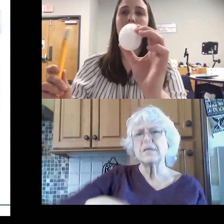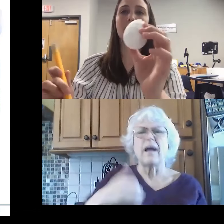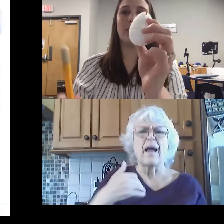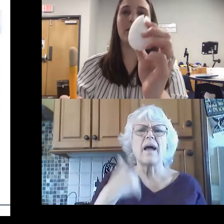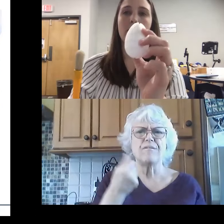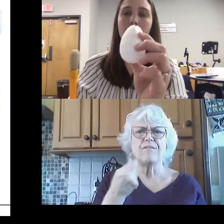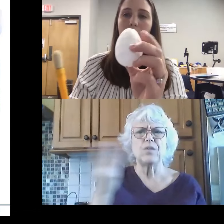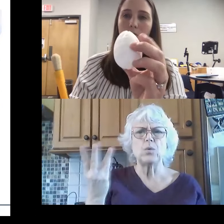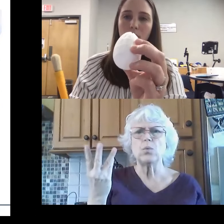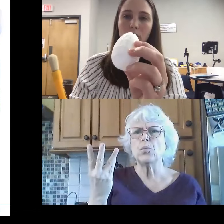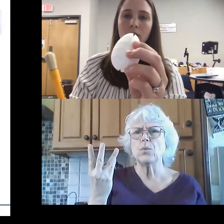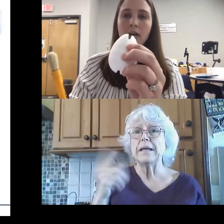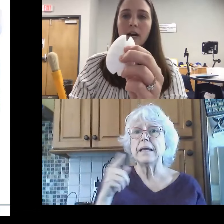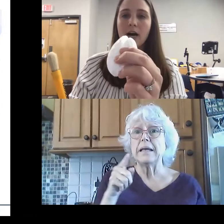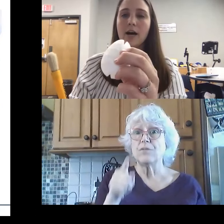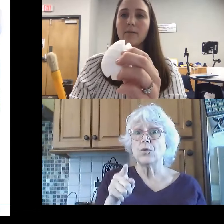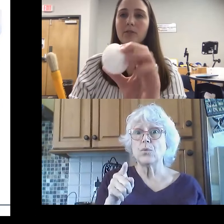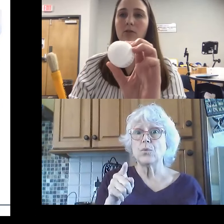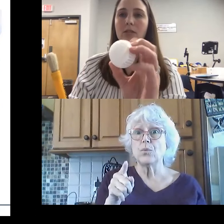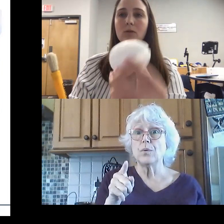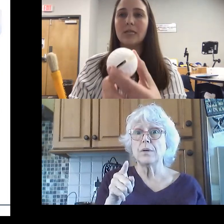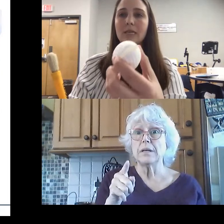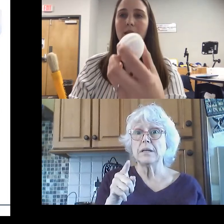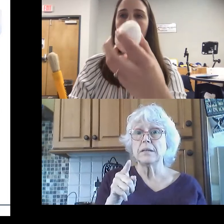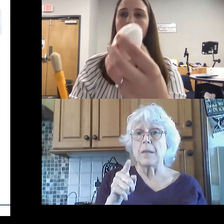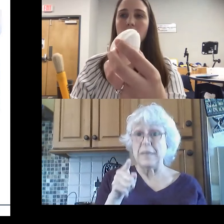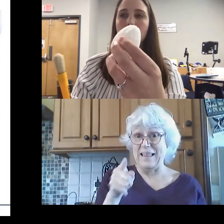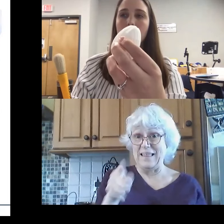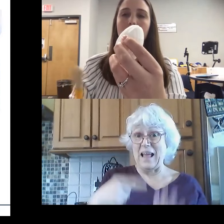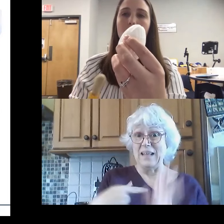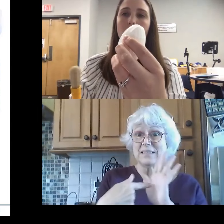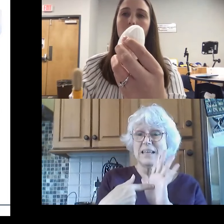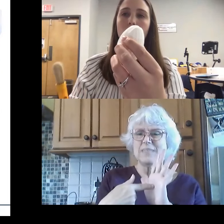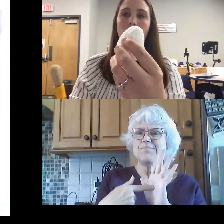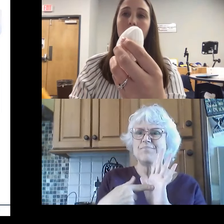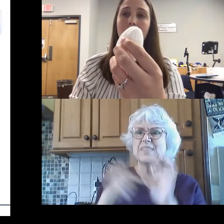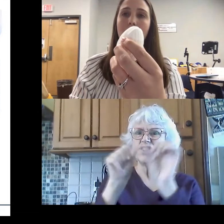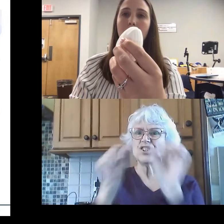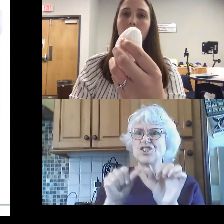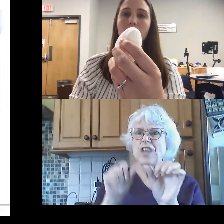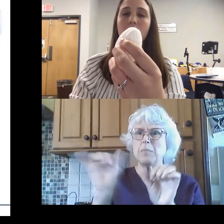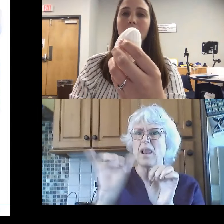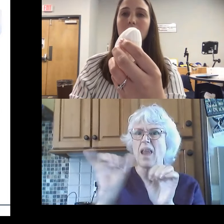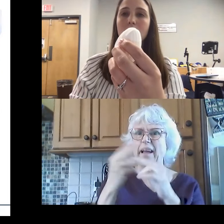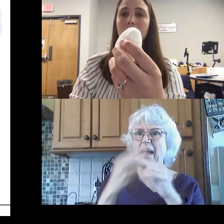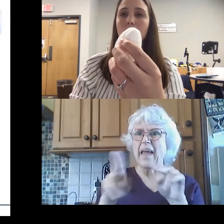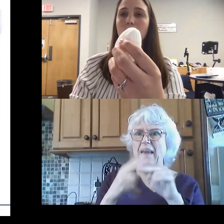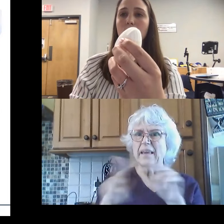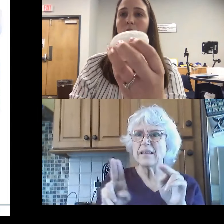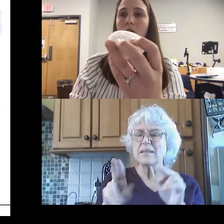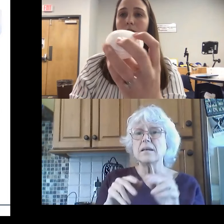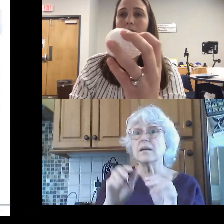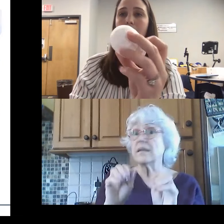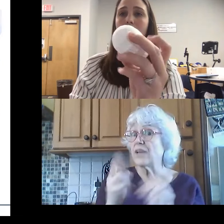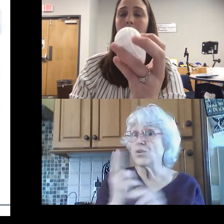video of me I'm in the corner. Um, so this one is an egg shape. It can be used for any type of writing utensils